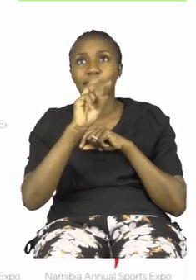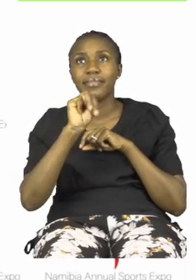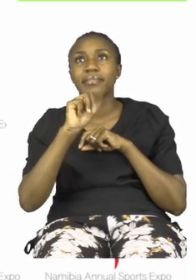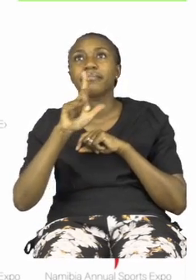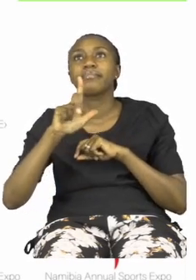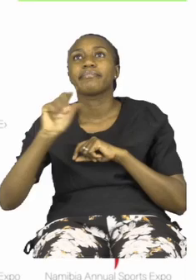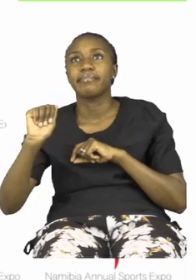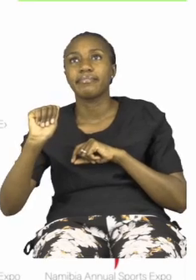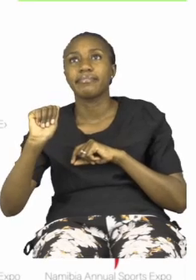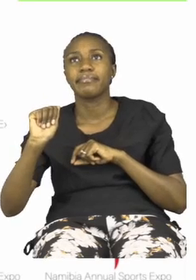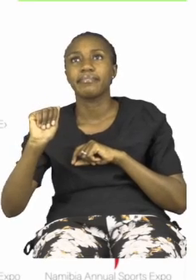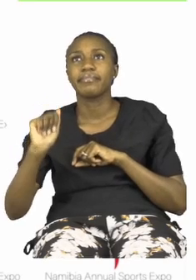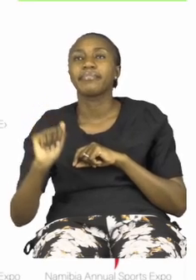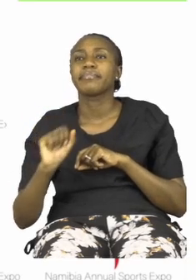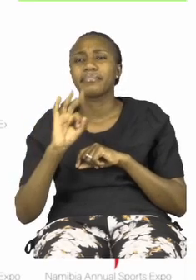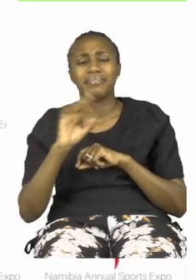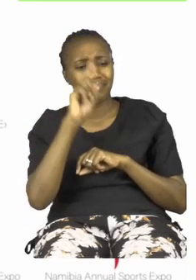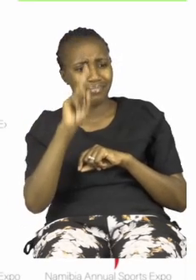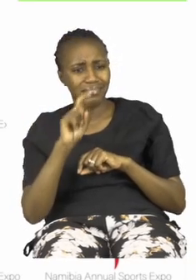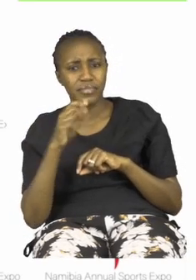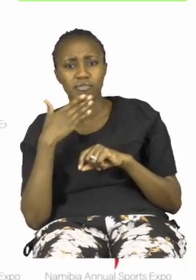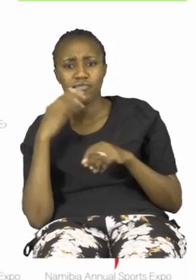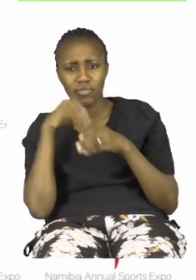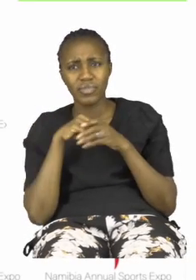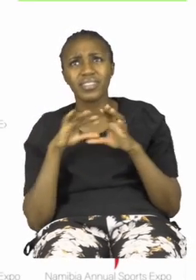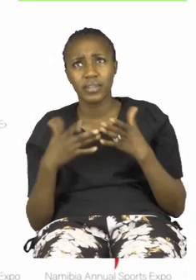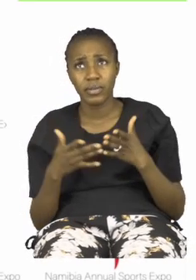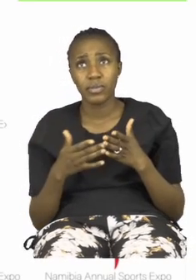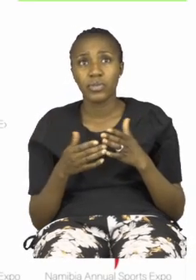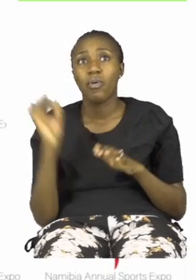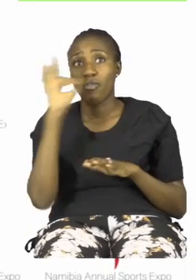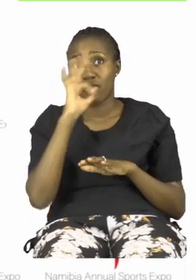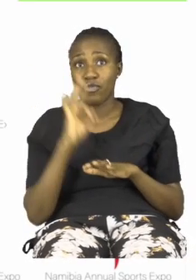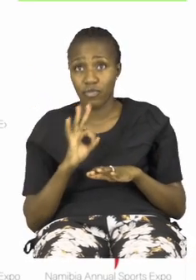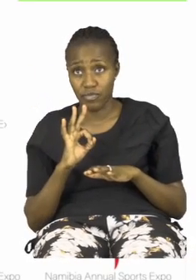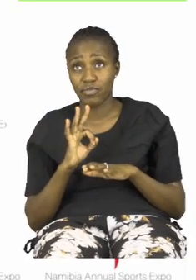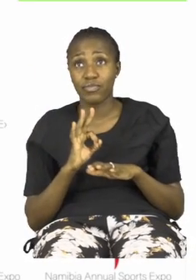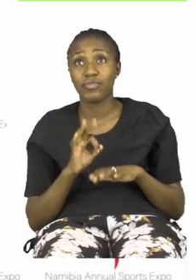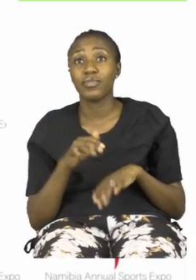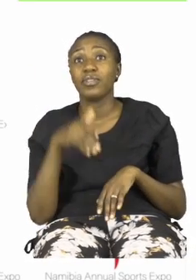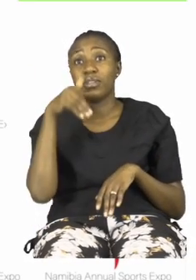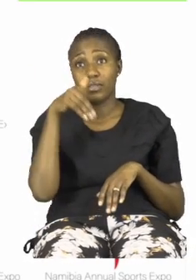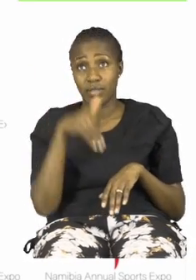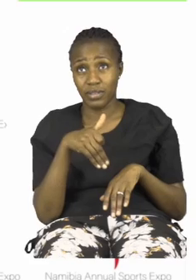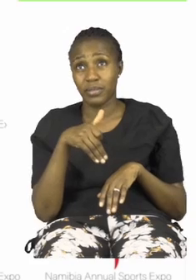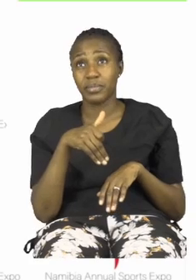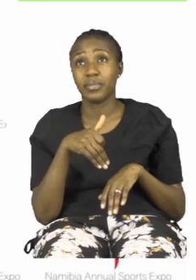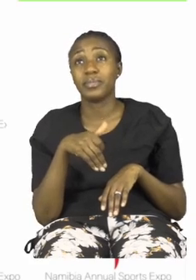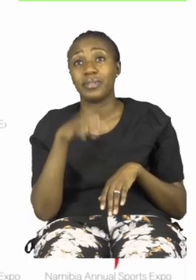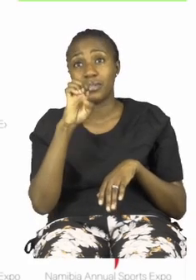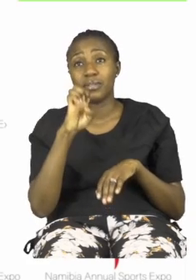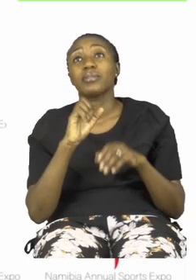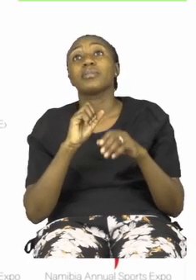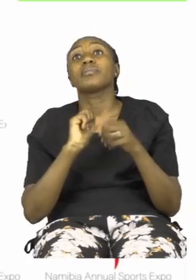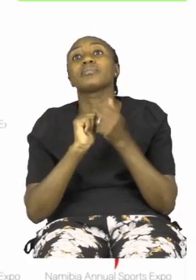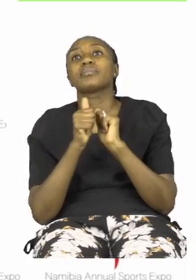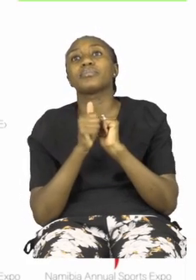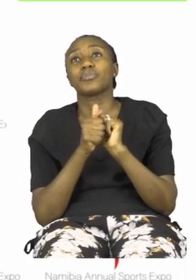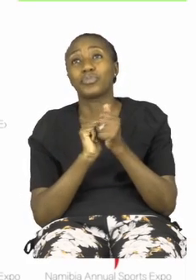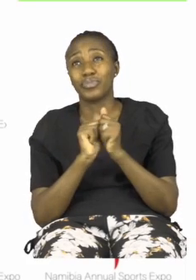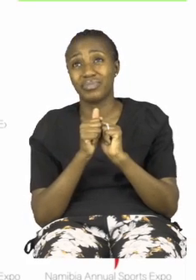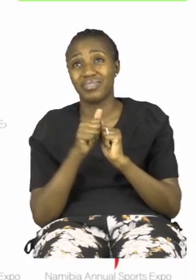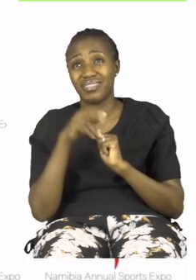you asked, the people who want to get involved, they can find us on Facebook, the Namibian Electronic Sports Association. We also have